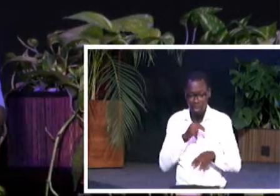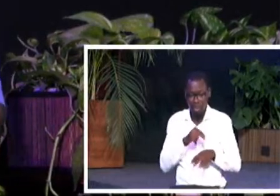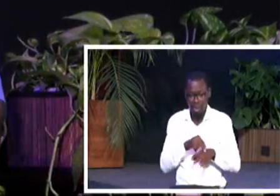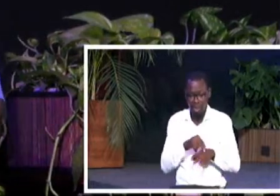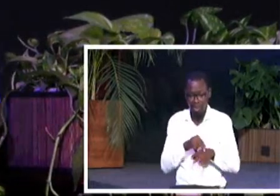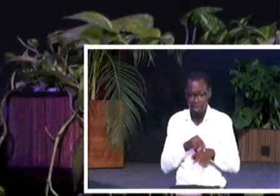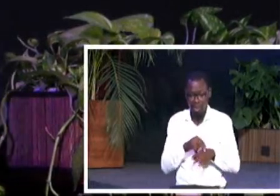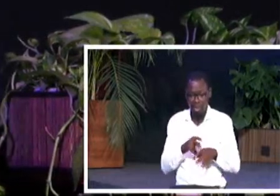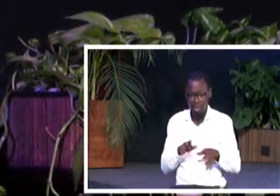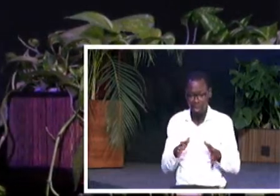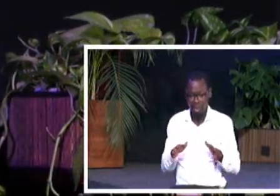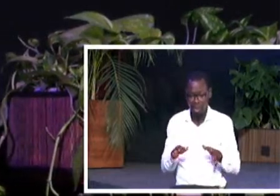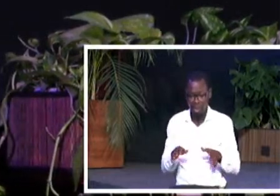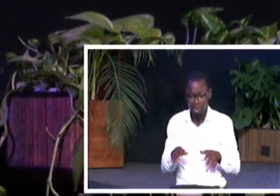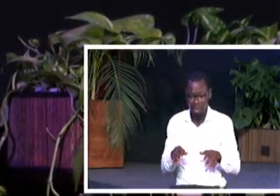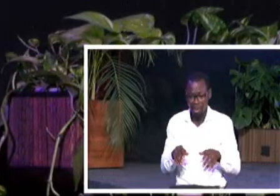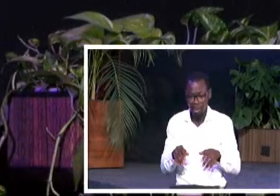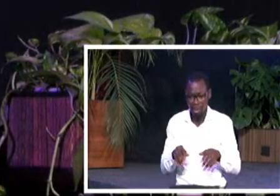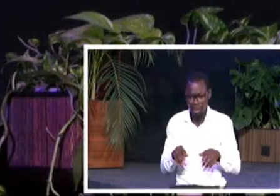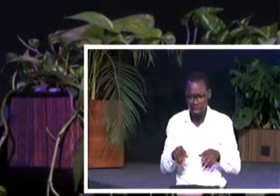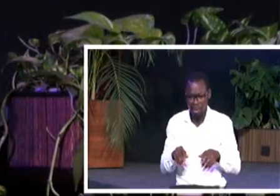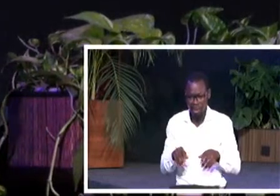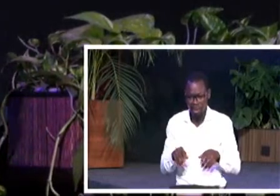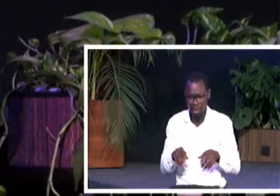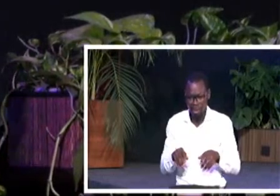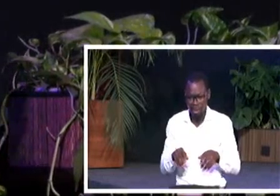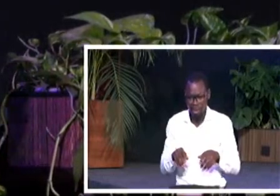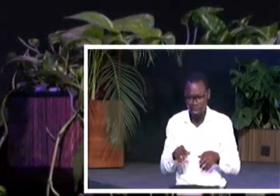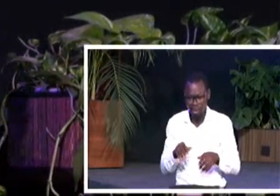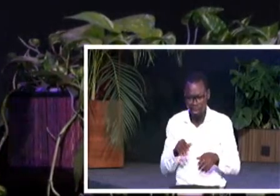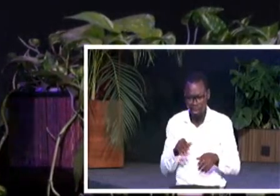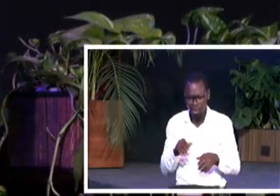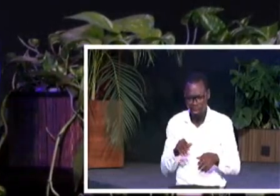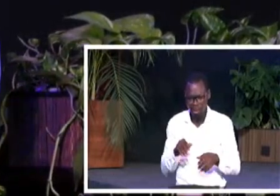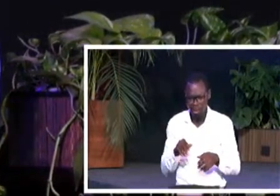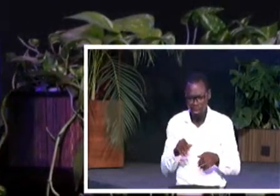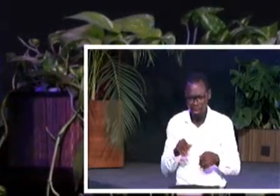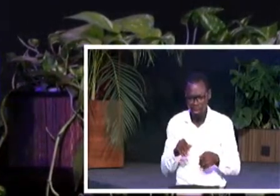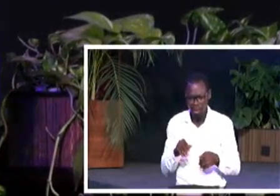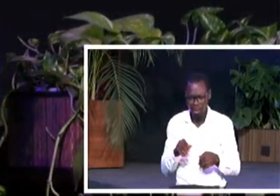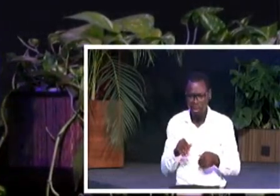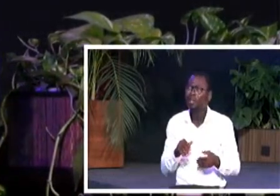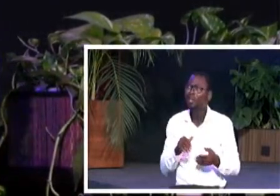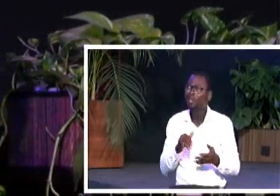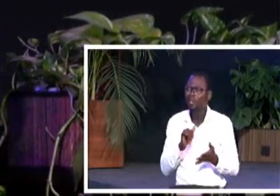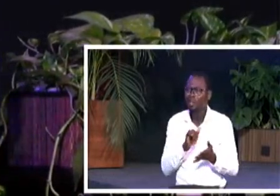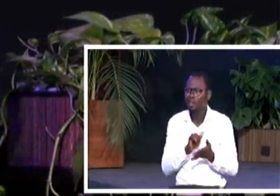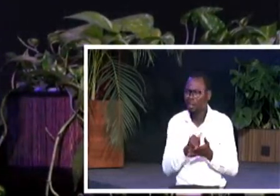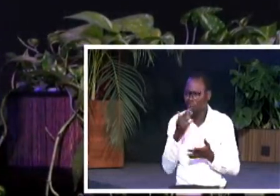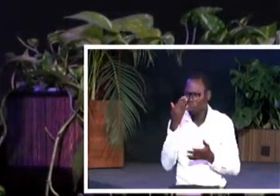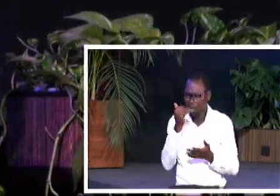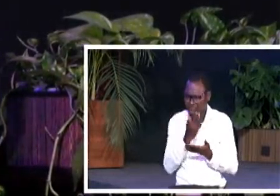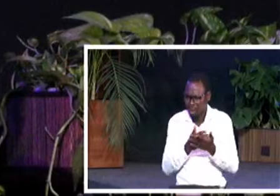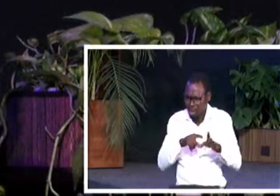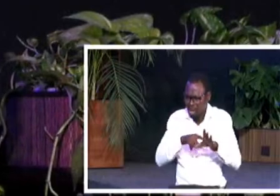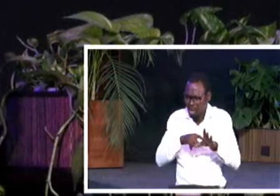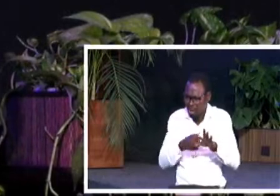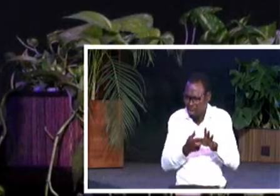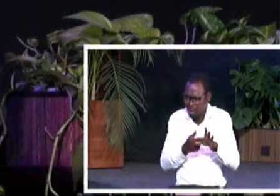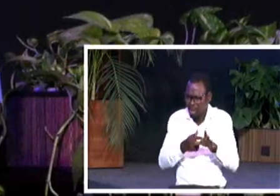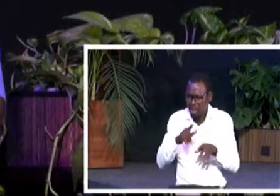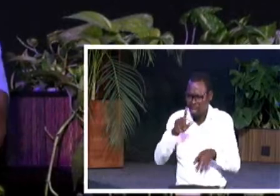space. That is why Facebook has started the metaverse. The metaverse is what they call presence. They want to create